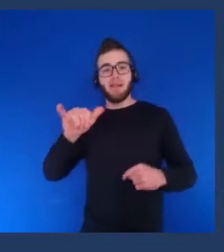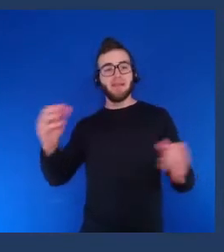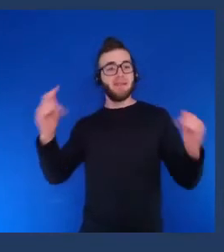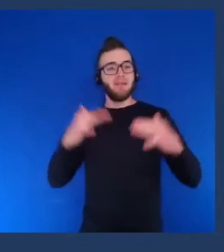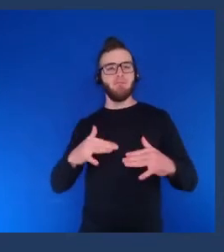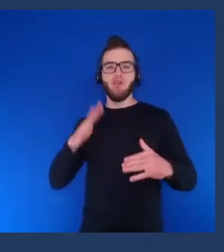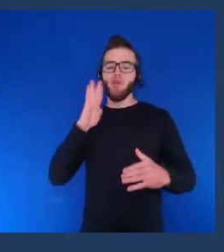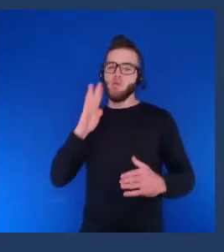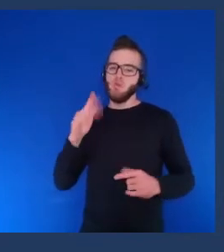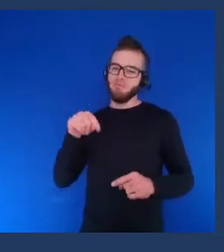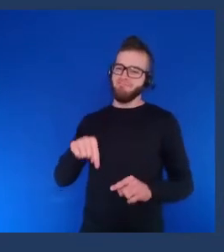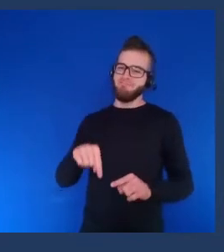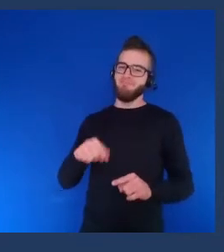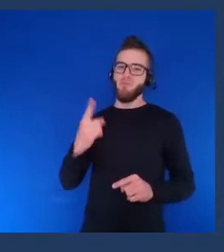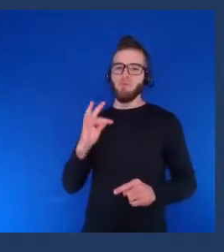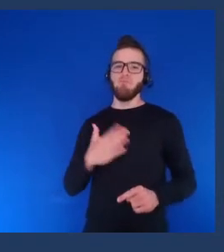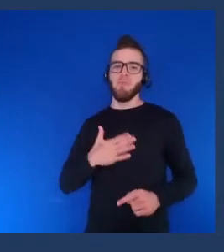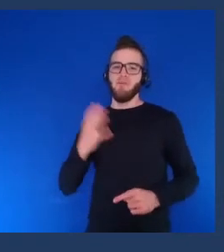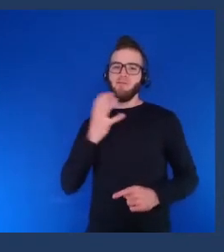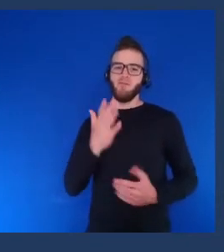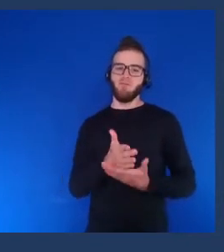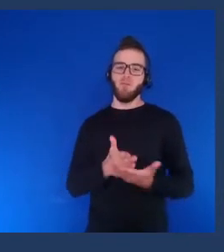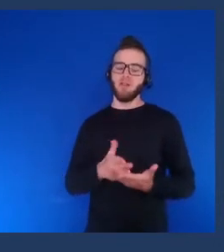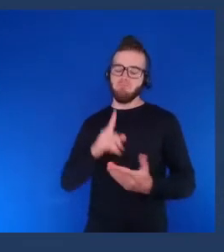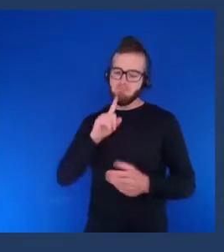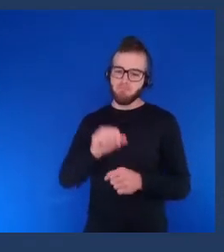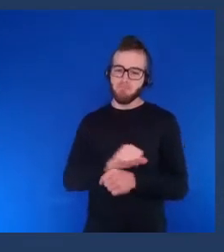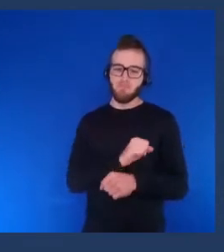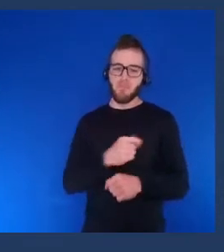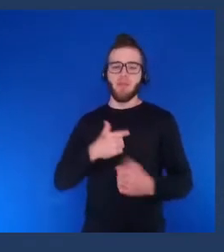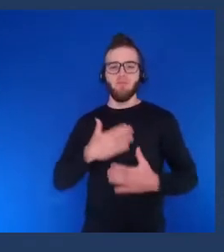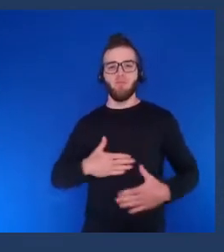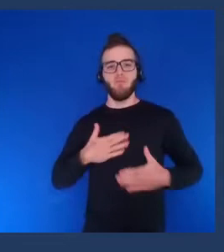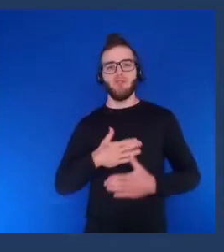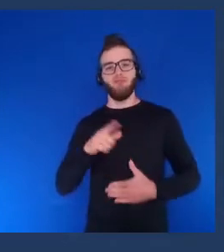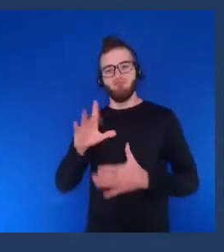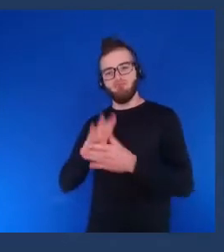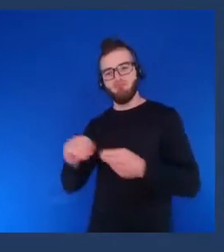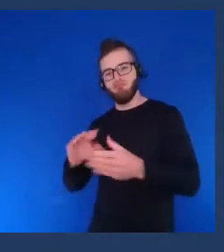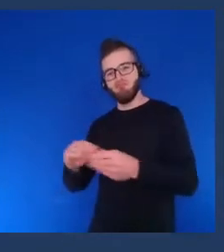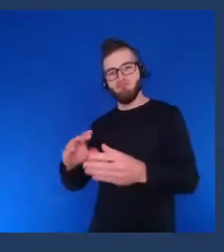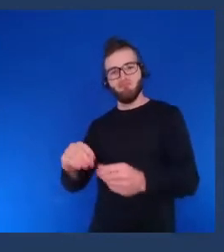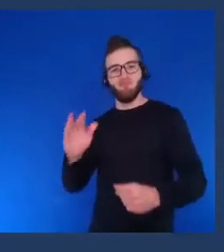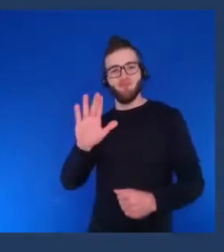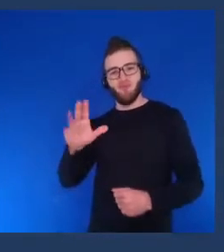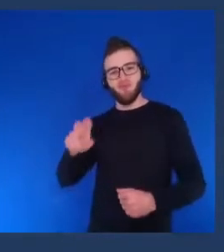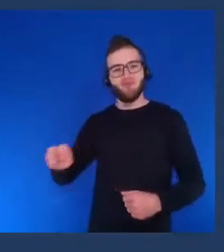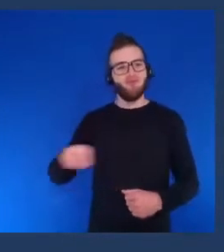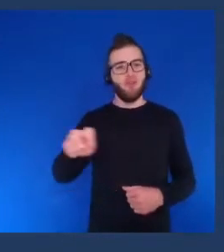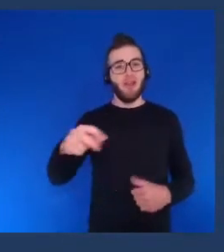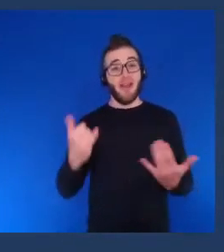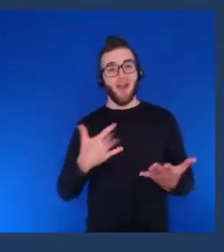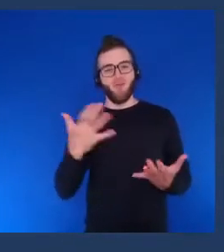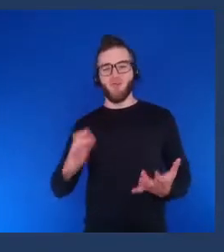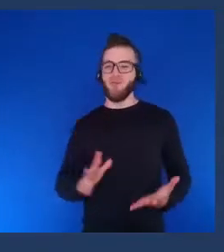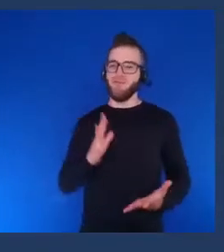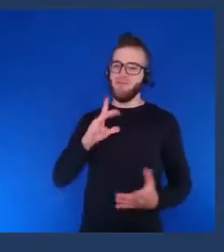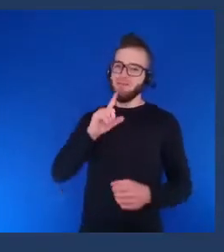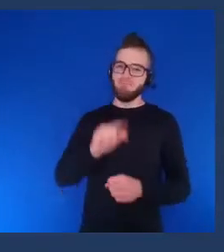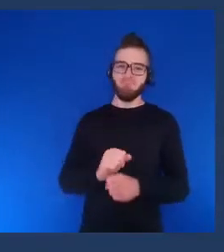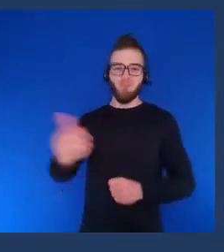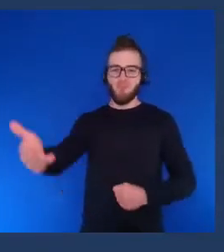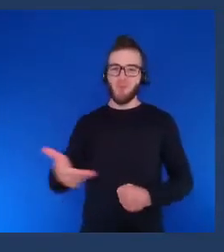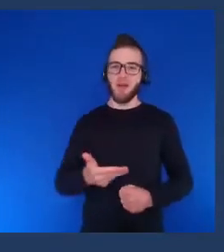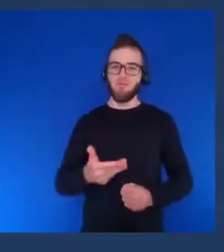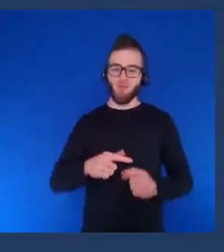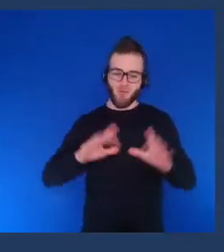and the journey that you've taken us on. I want to officially welcome you to the cool gang of people with disabilities. I